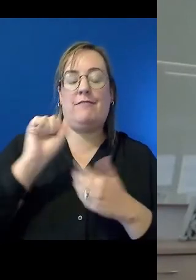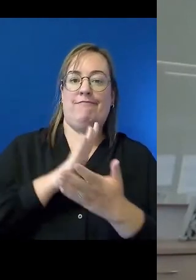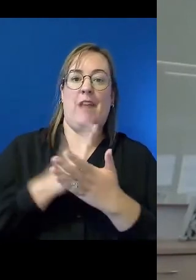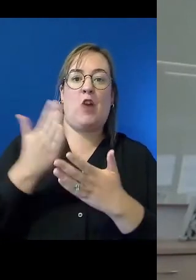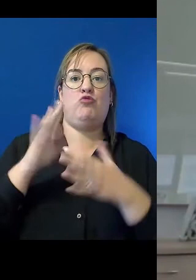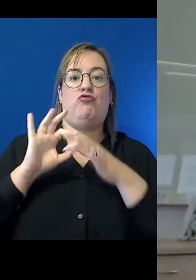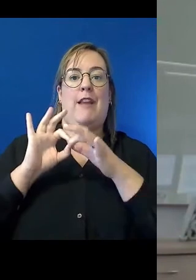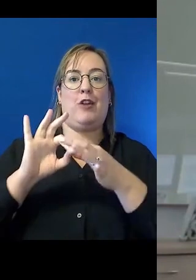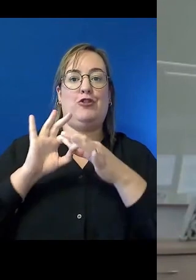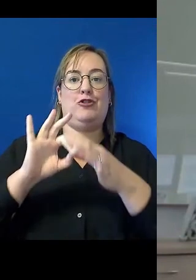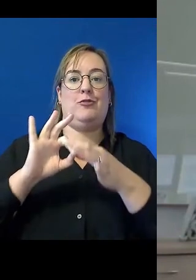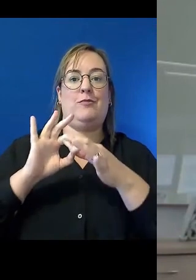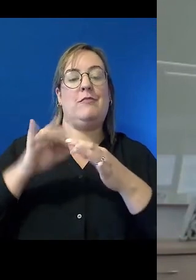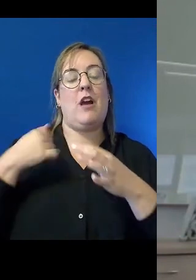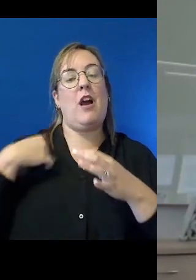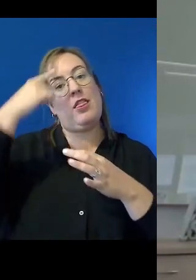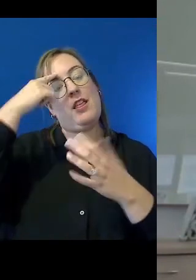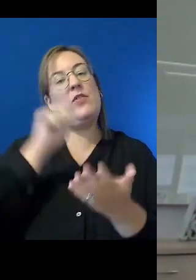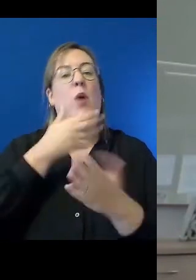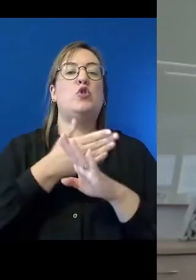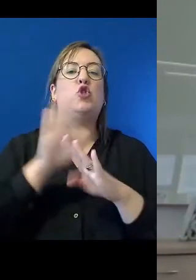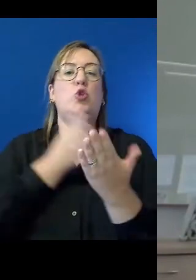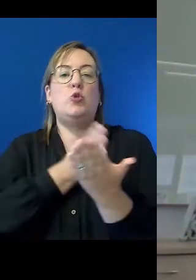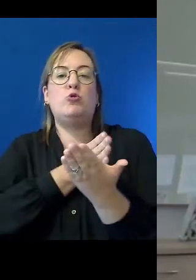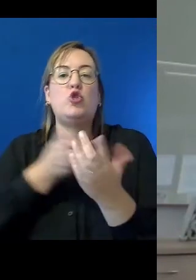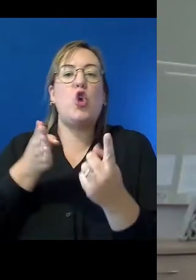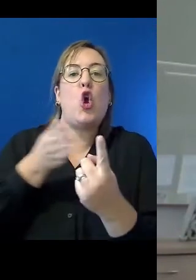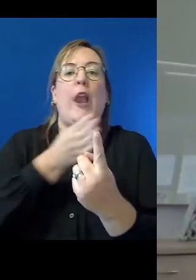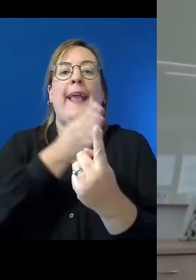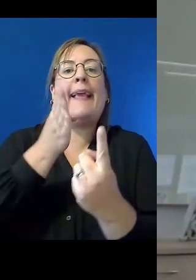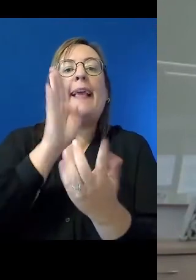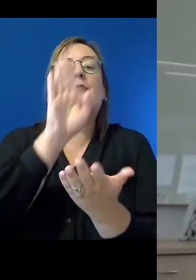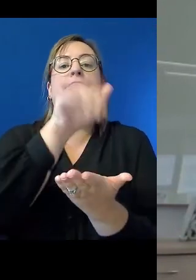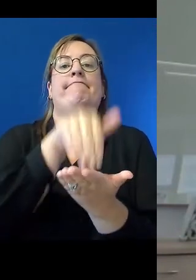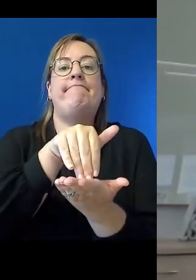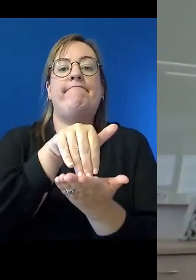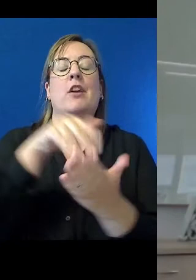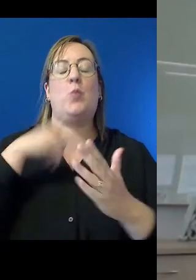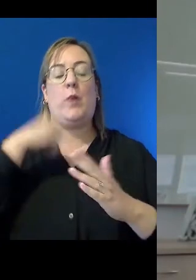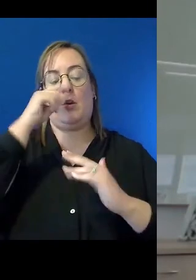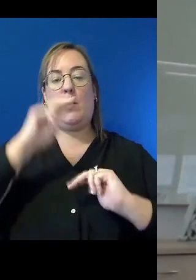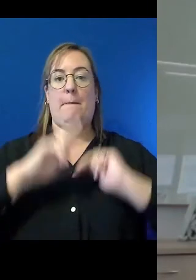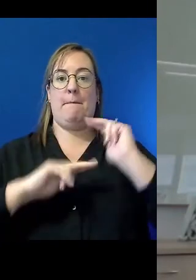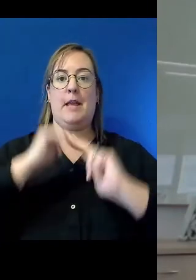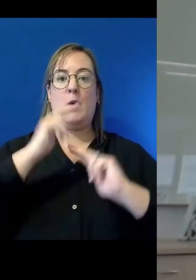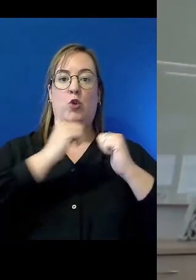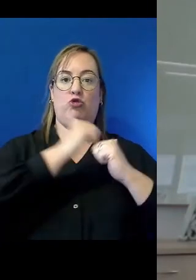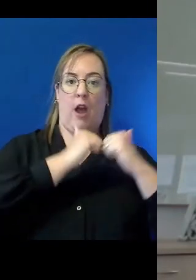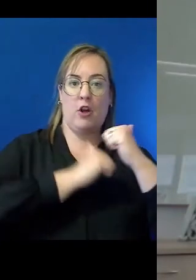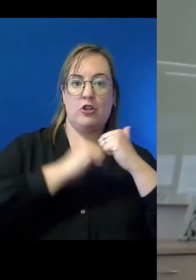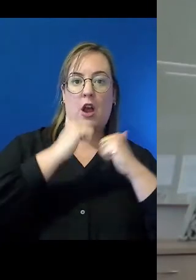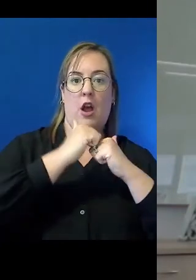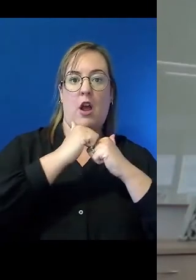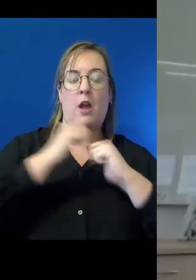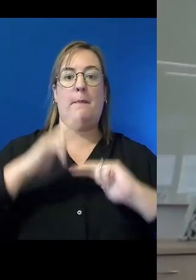I think that set us on a new course and a new journey to, as I say, build structure, build strategy, look